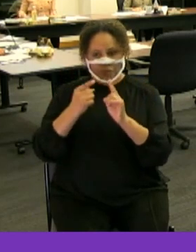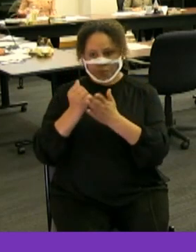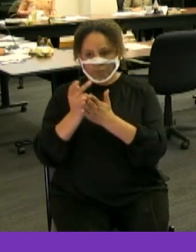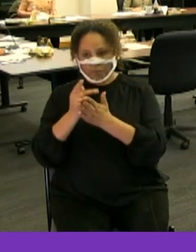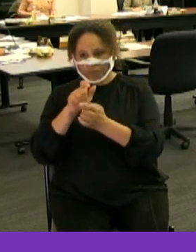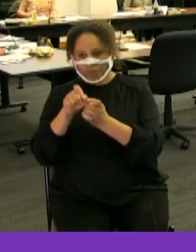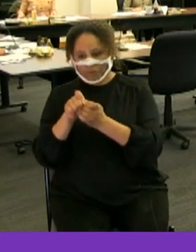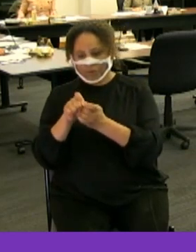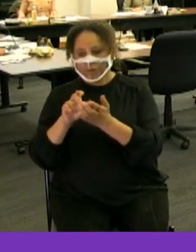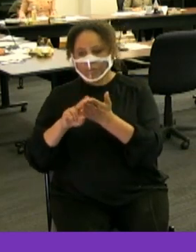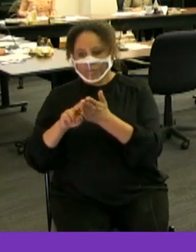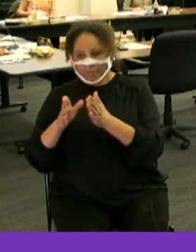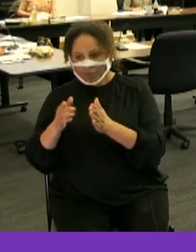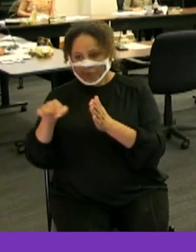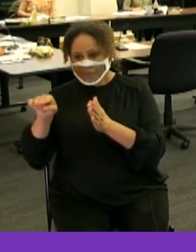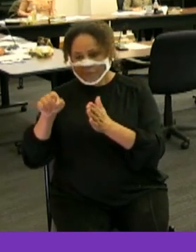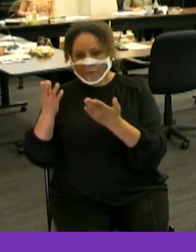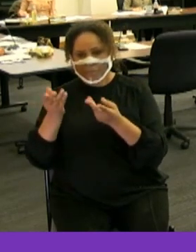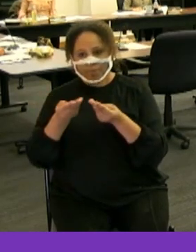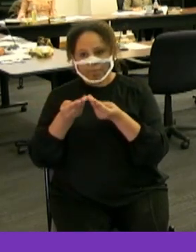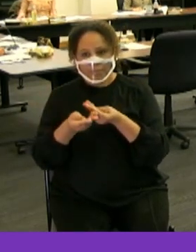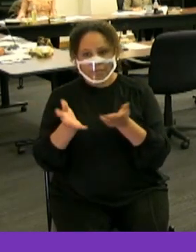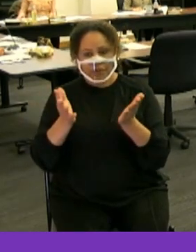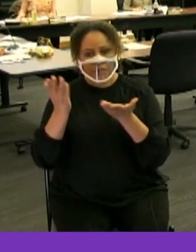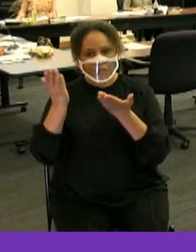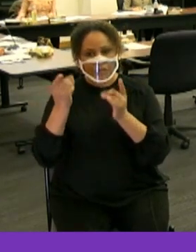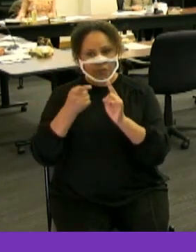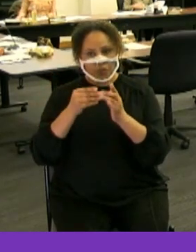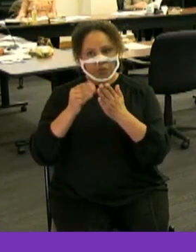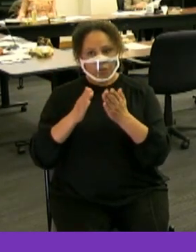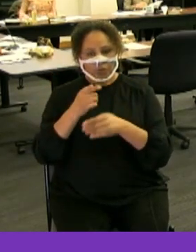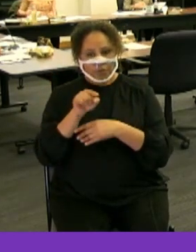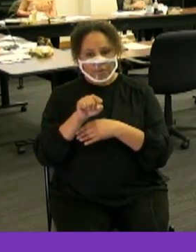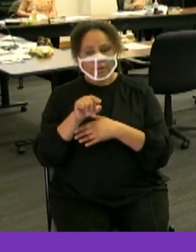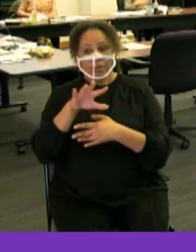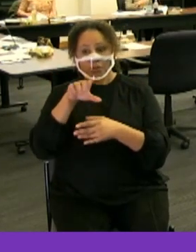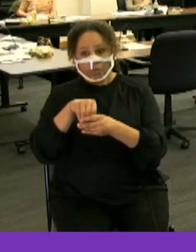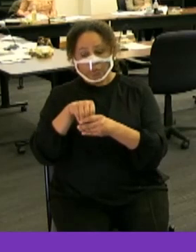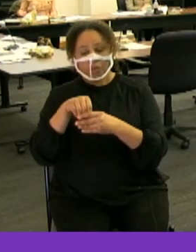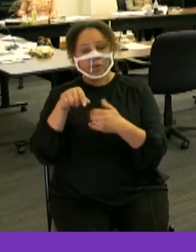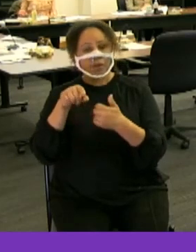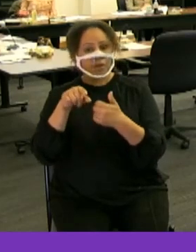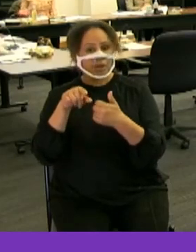that are going to provide services to our students, which include